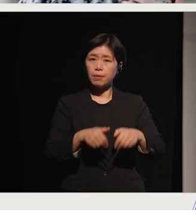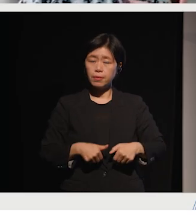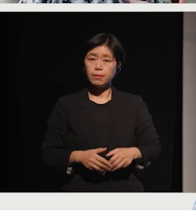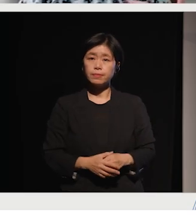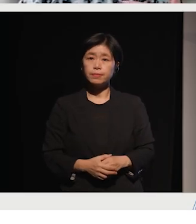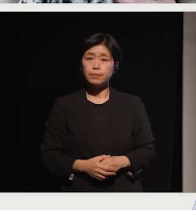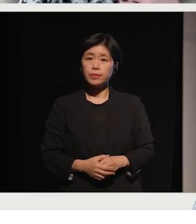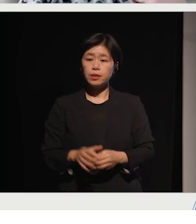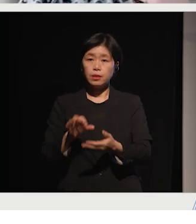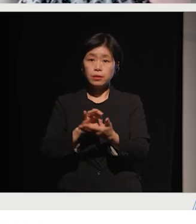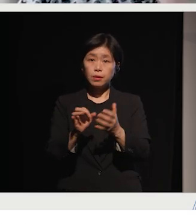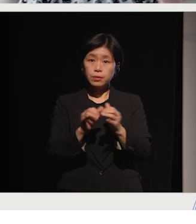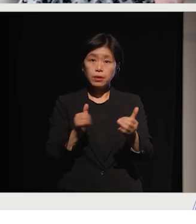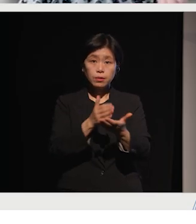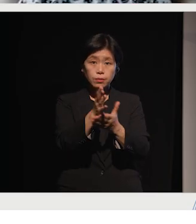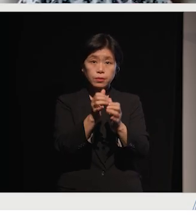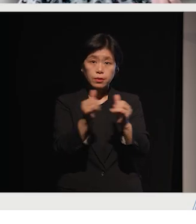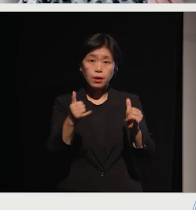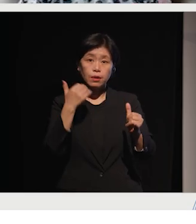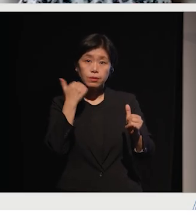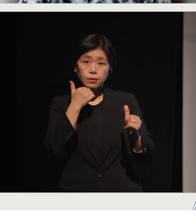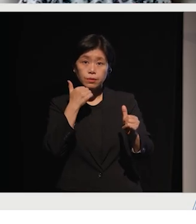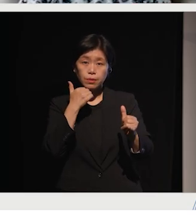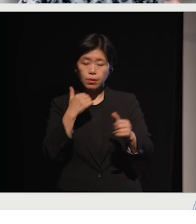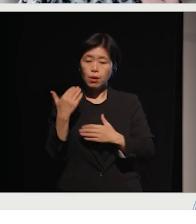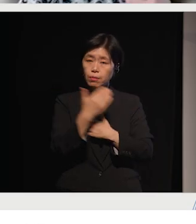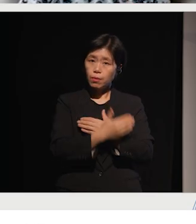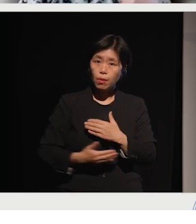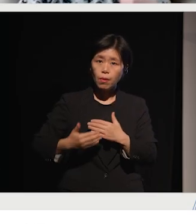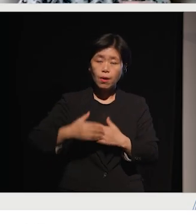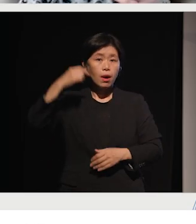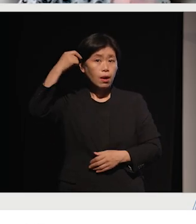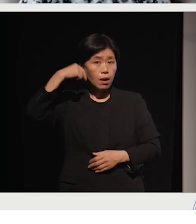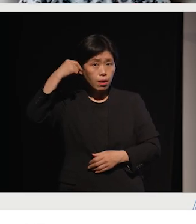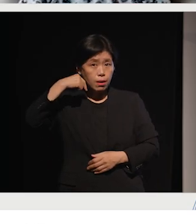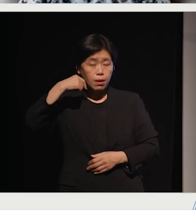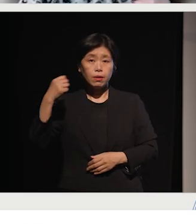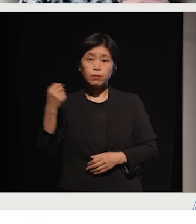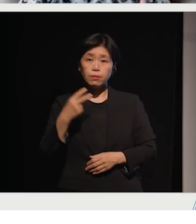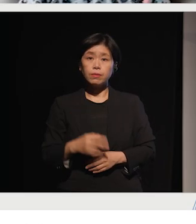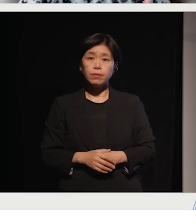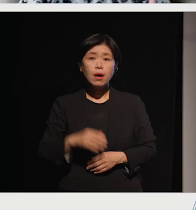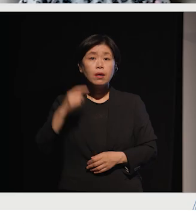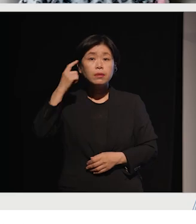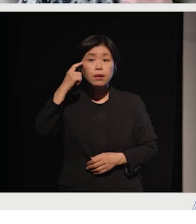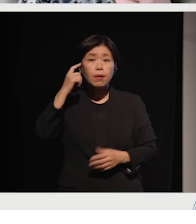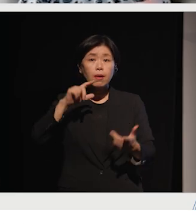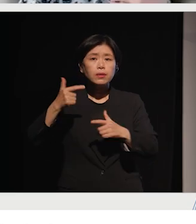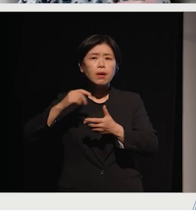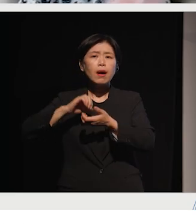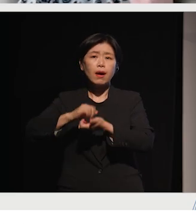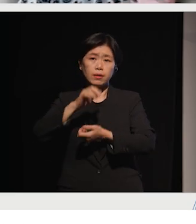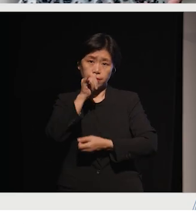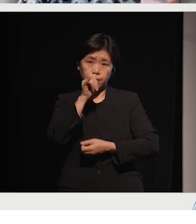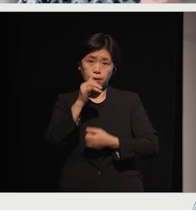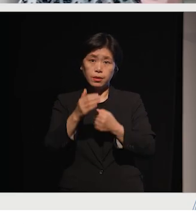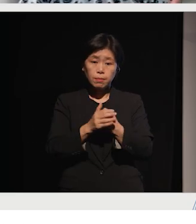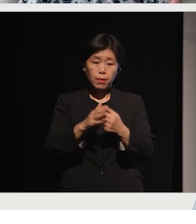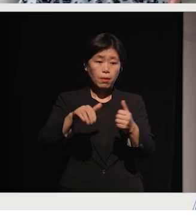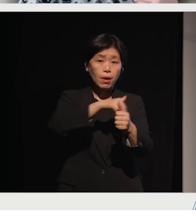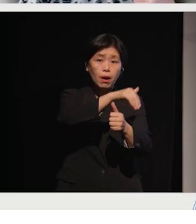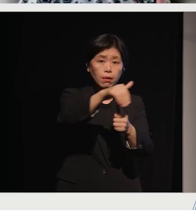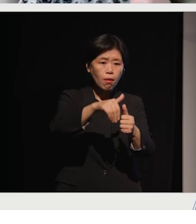developed expertise by means of their lived experience in dealing with the challenges of the environment due to a